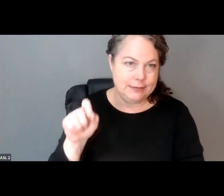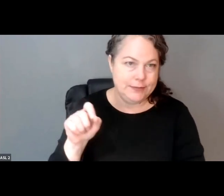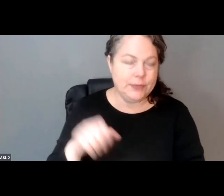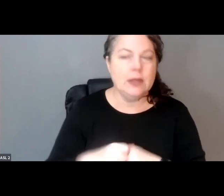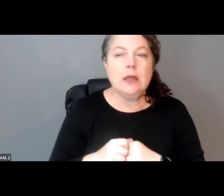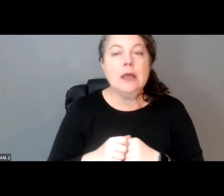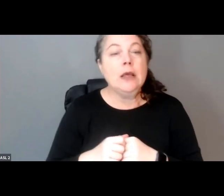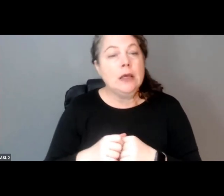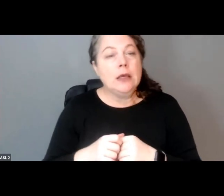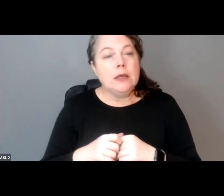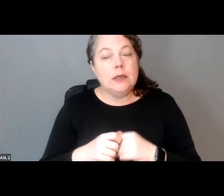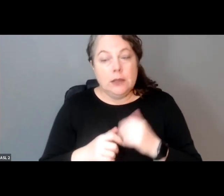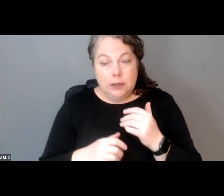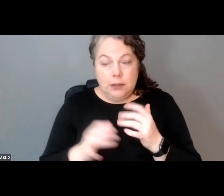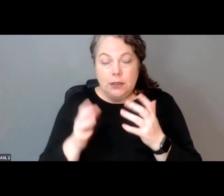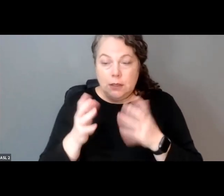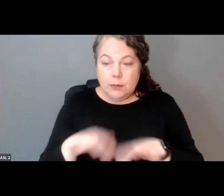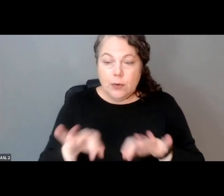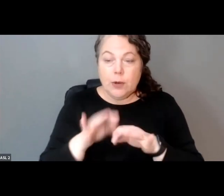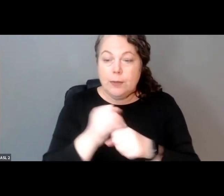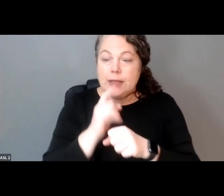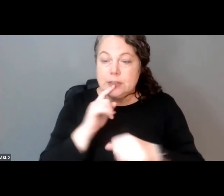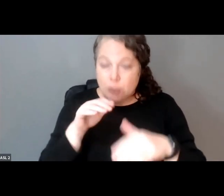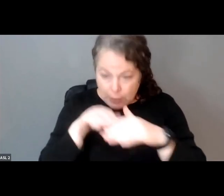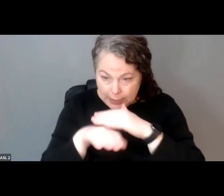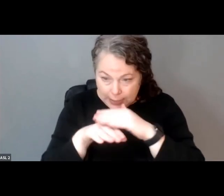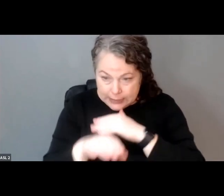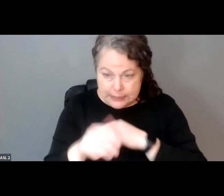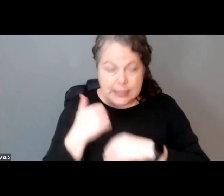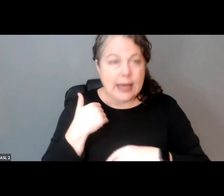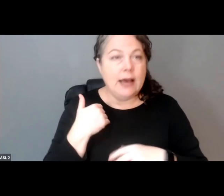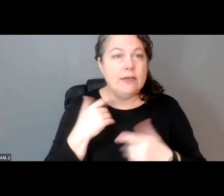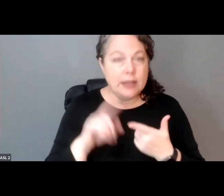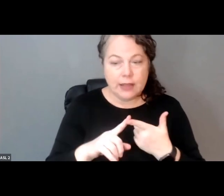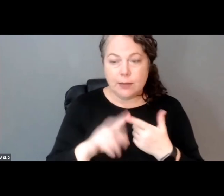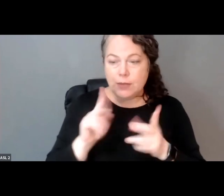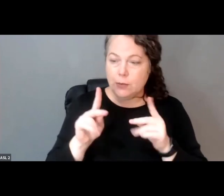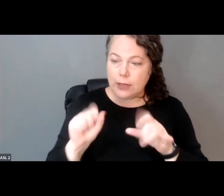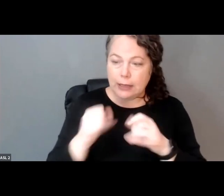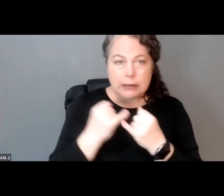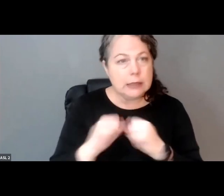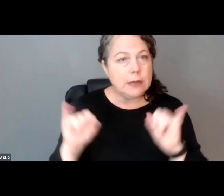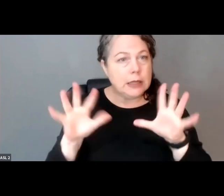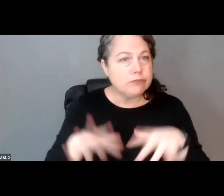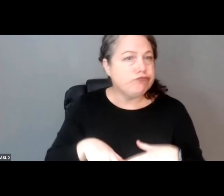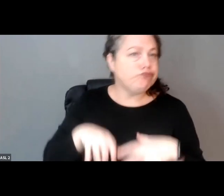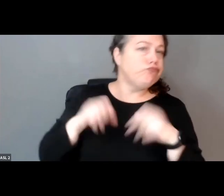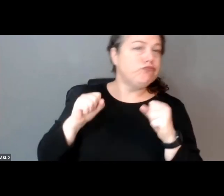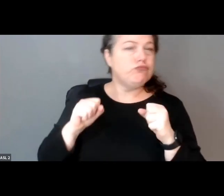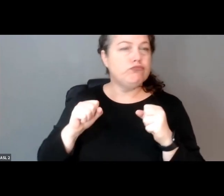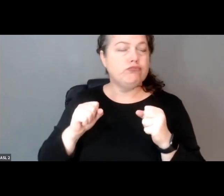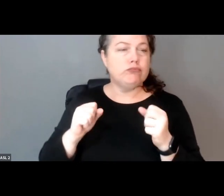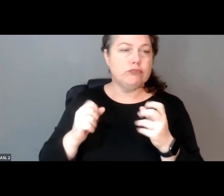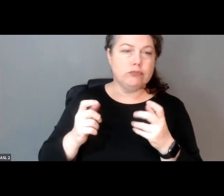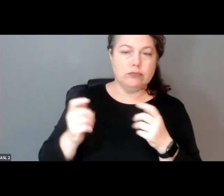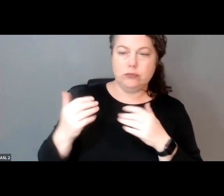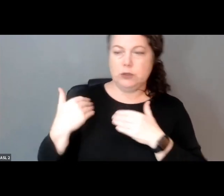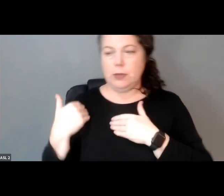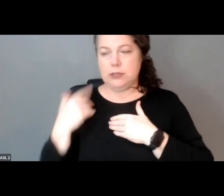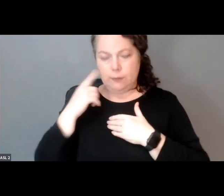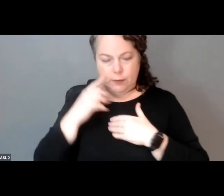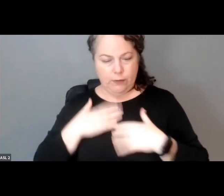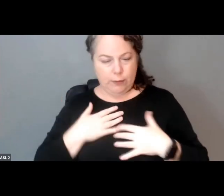making sure that they're accessible so our folks can take charge of their health, live more independently as